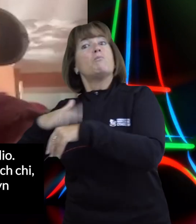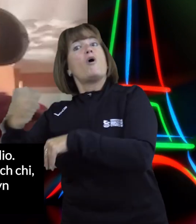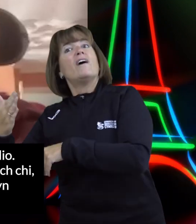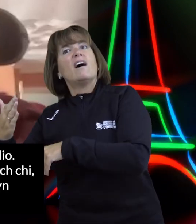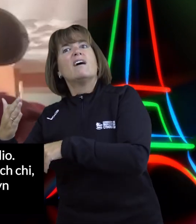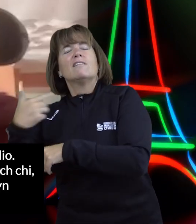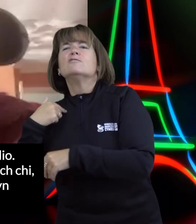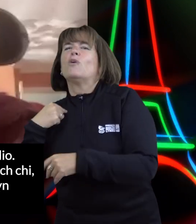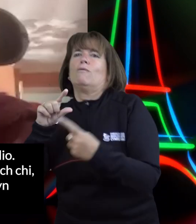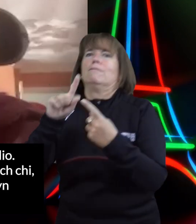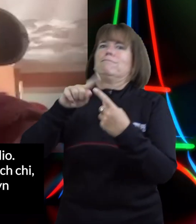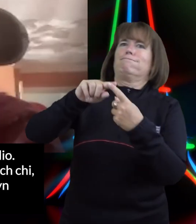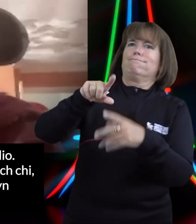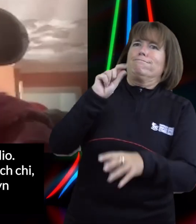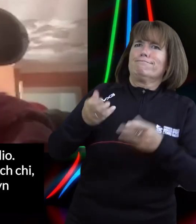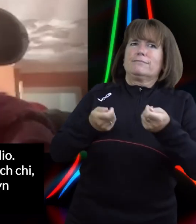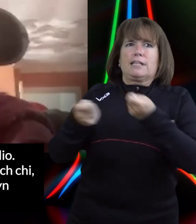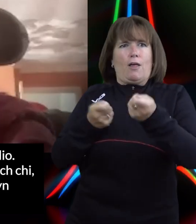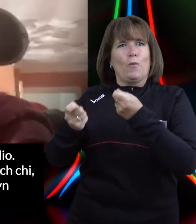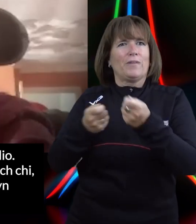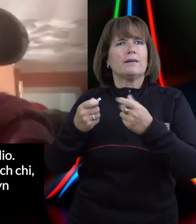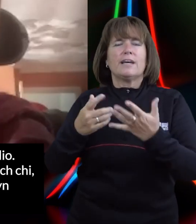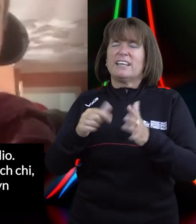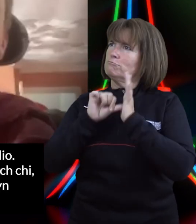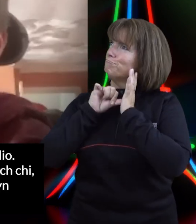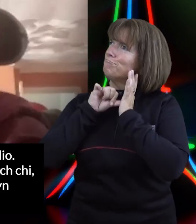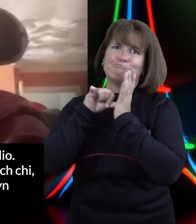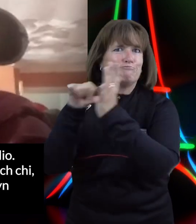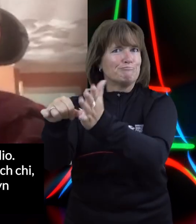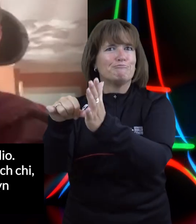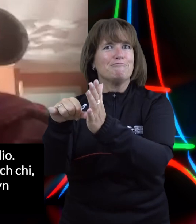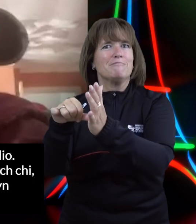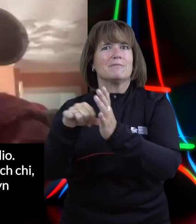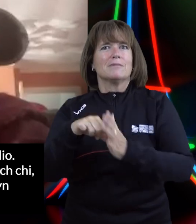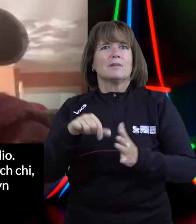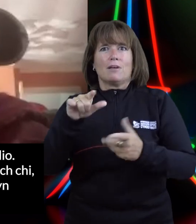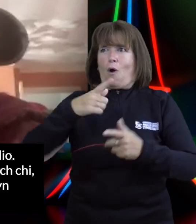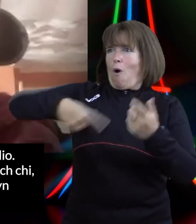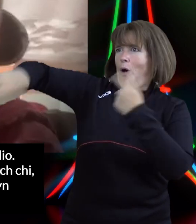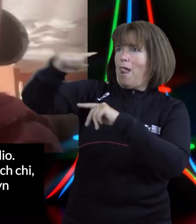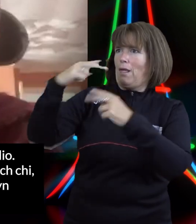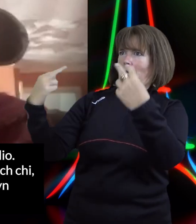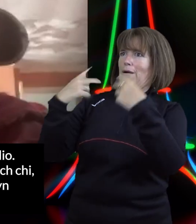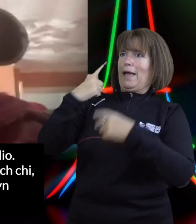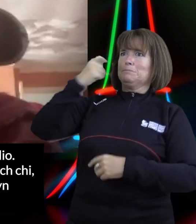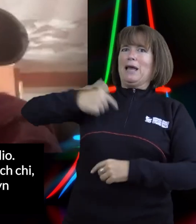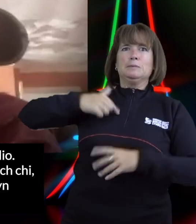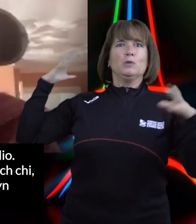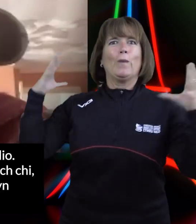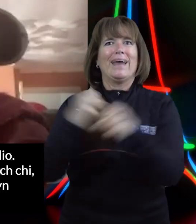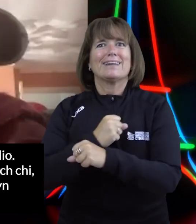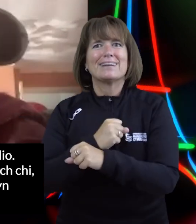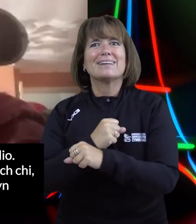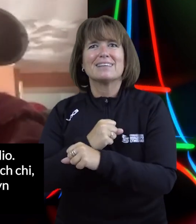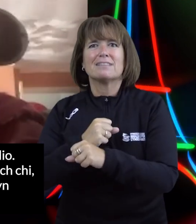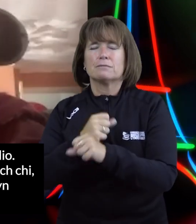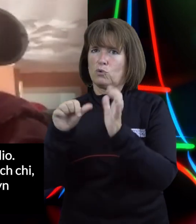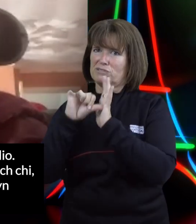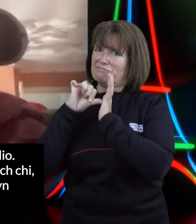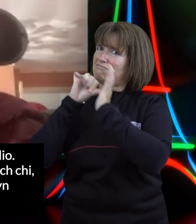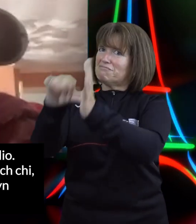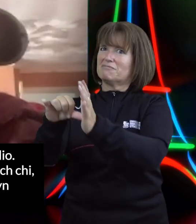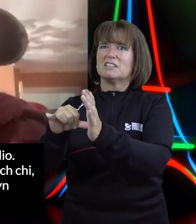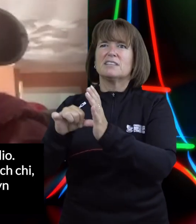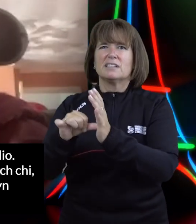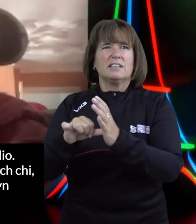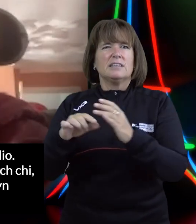don't. I picked the first option. So it's tough. When you're expected to win,